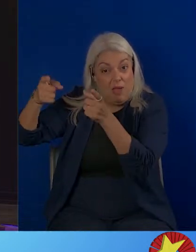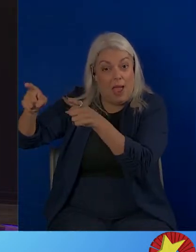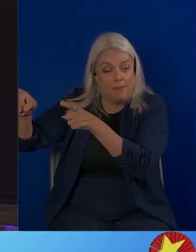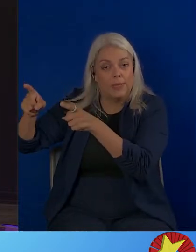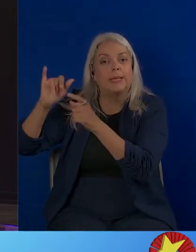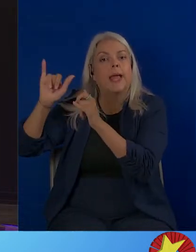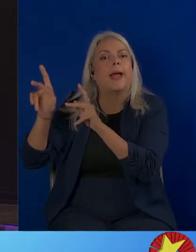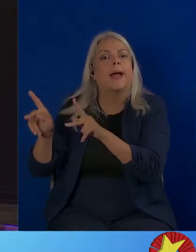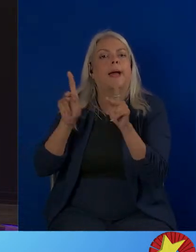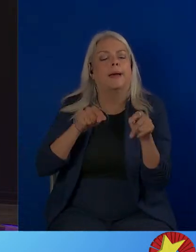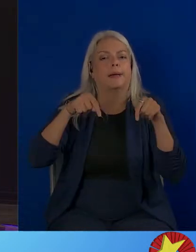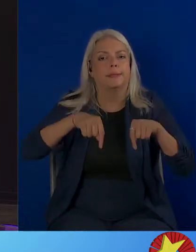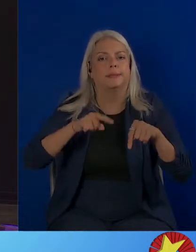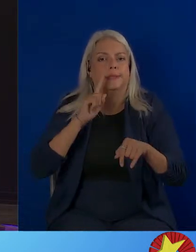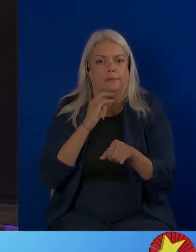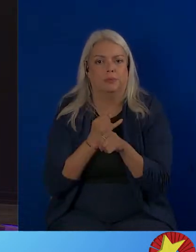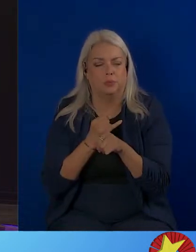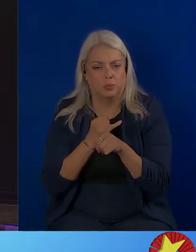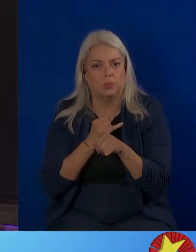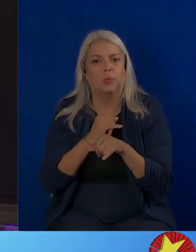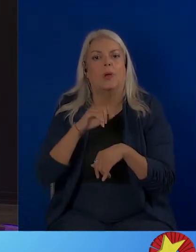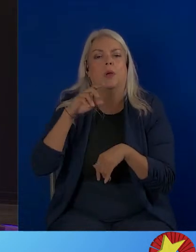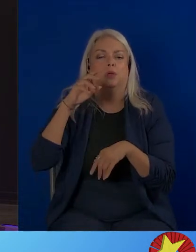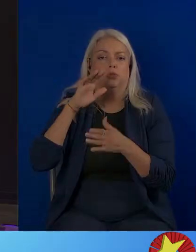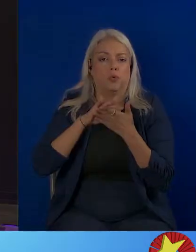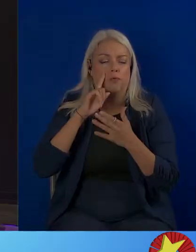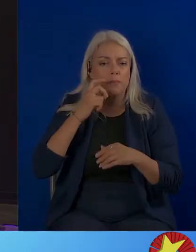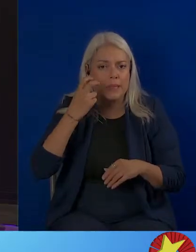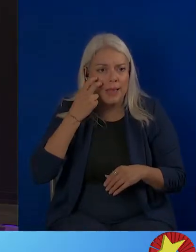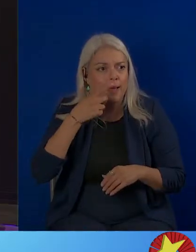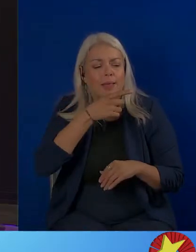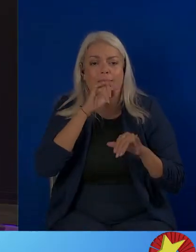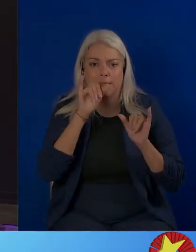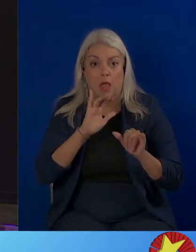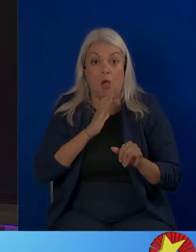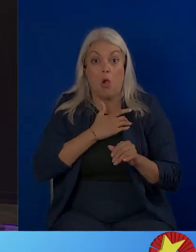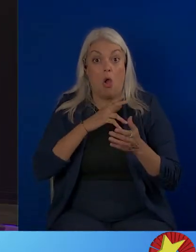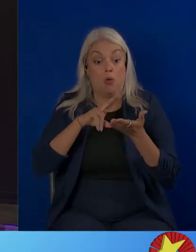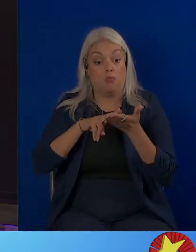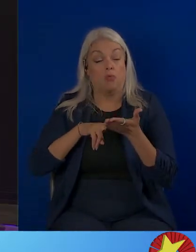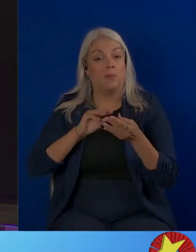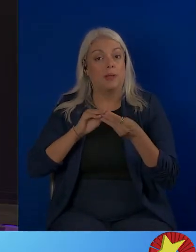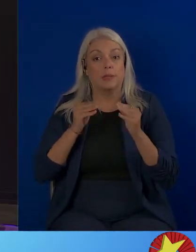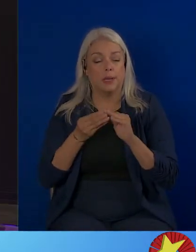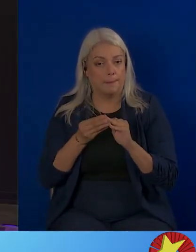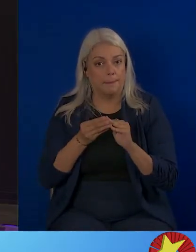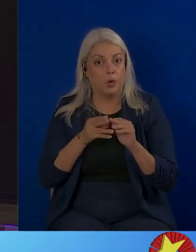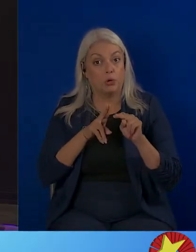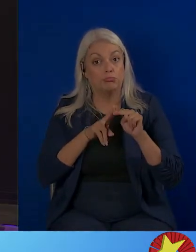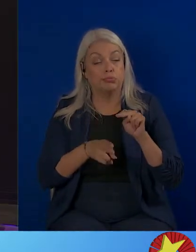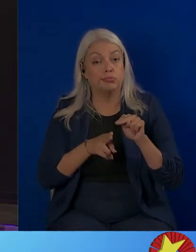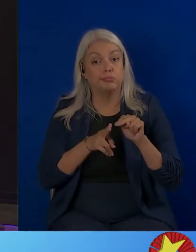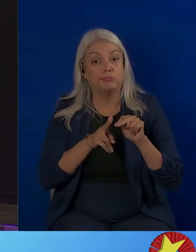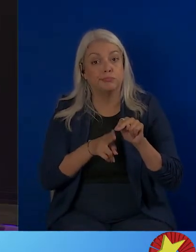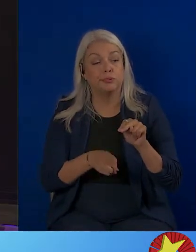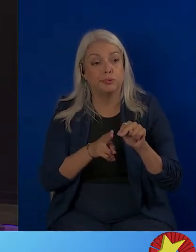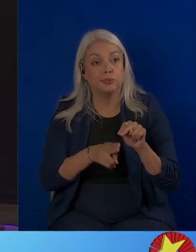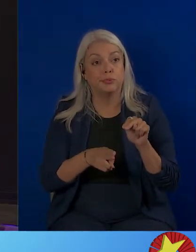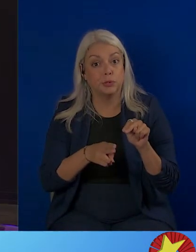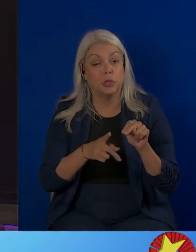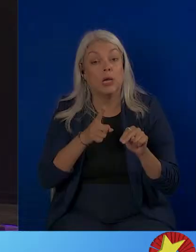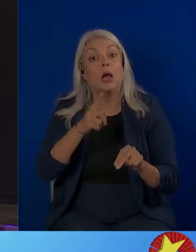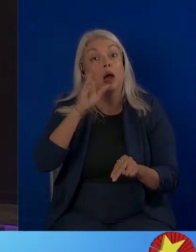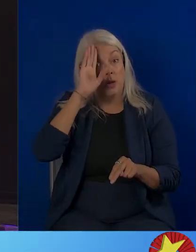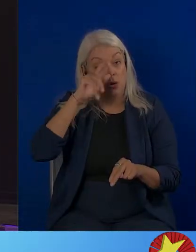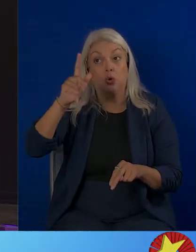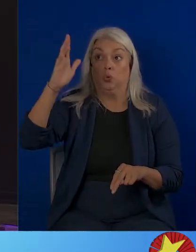us. Our declining enrollment is not one program. It used to